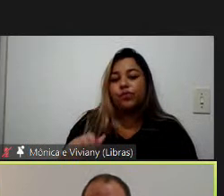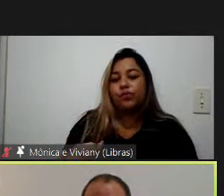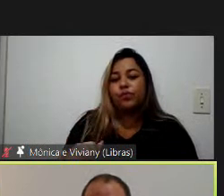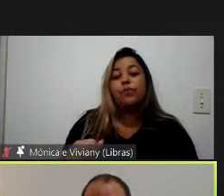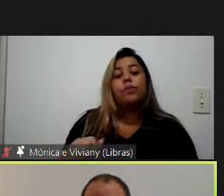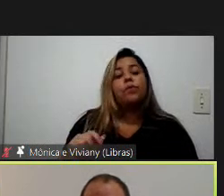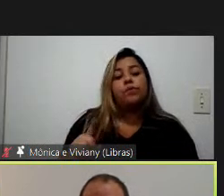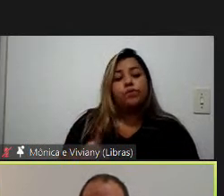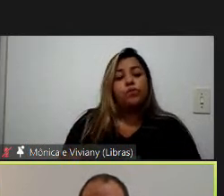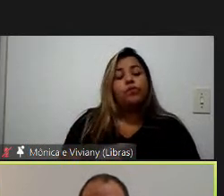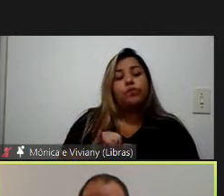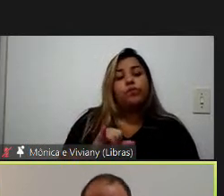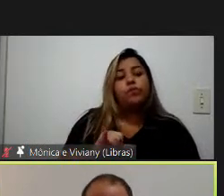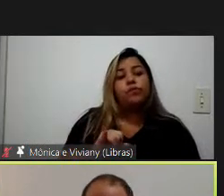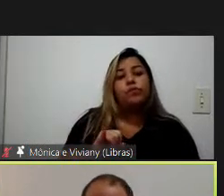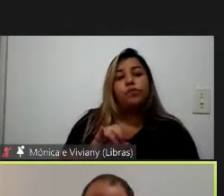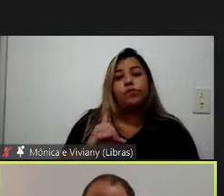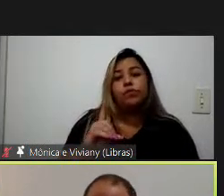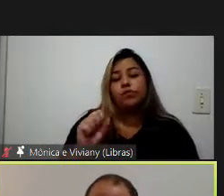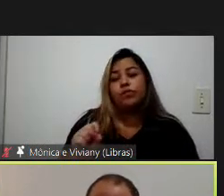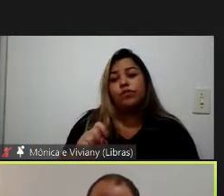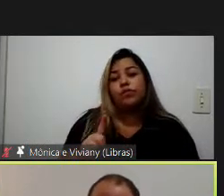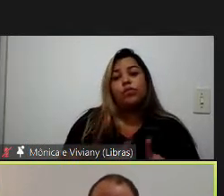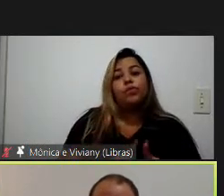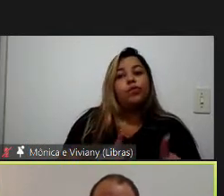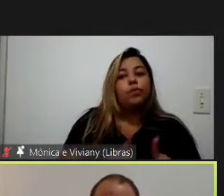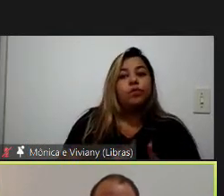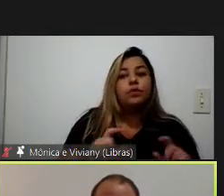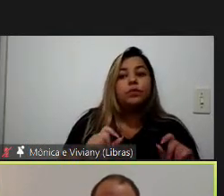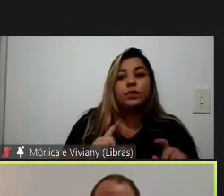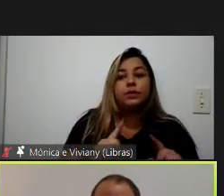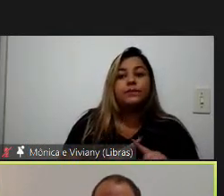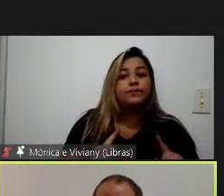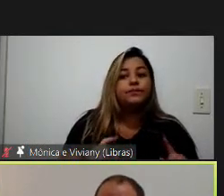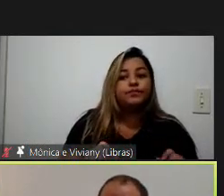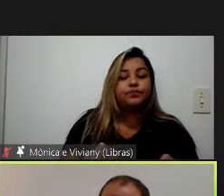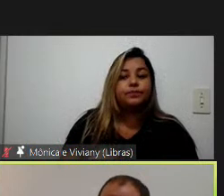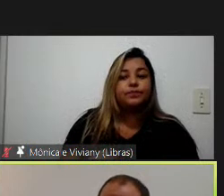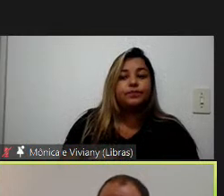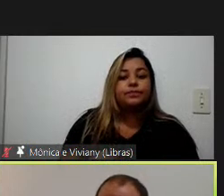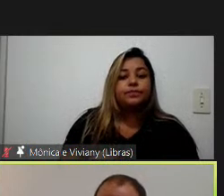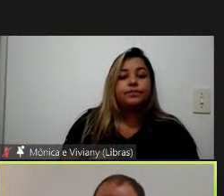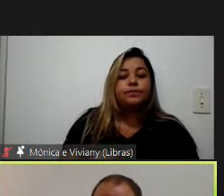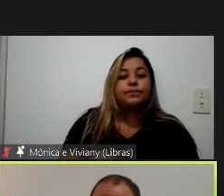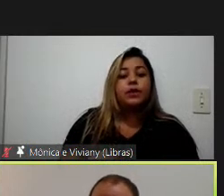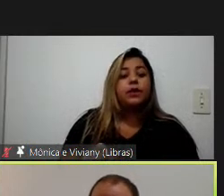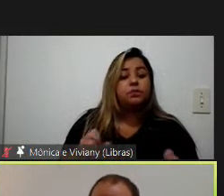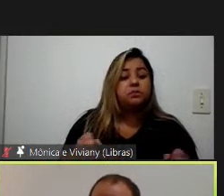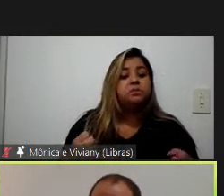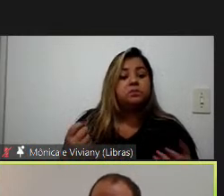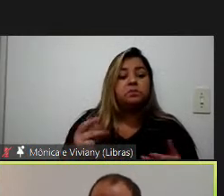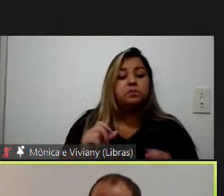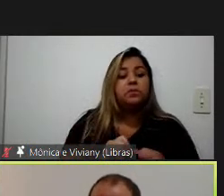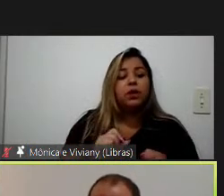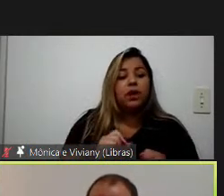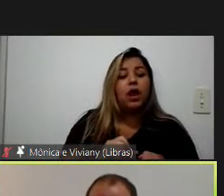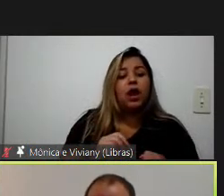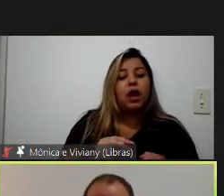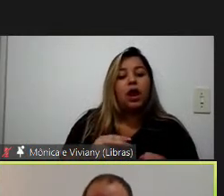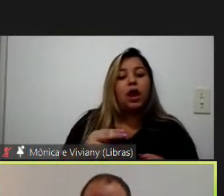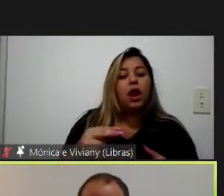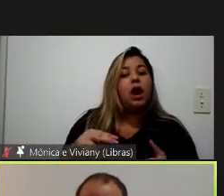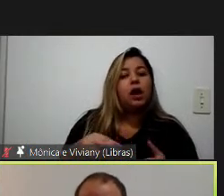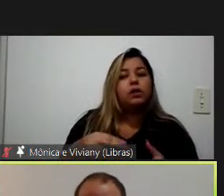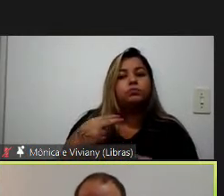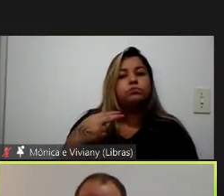these perspectives. But to create a compelling narrative which inspires people and which is meaningful to people,